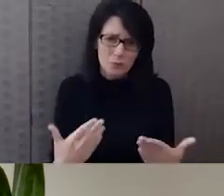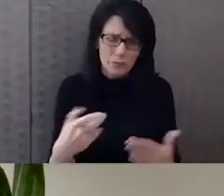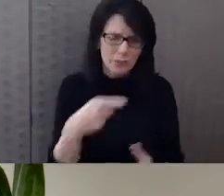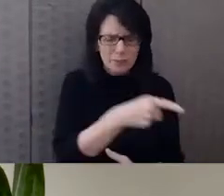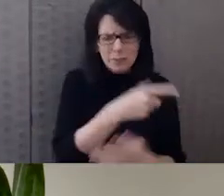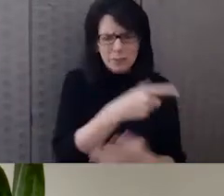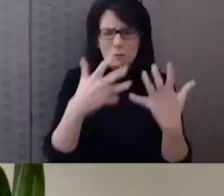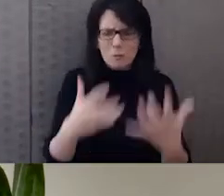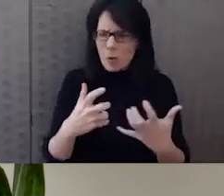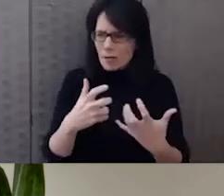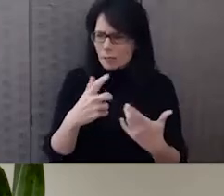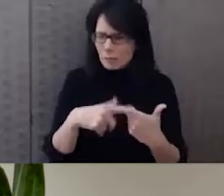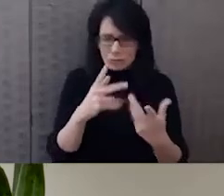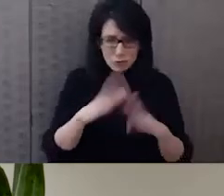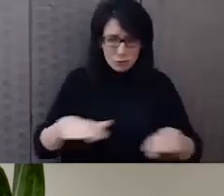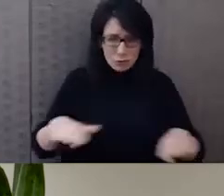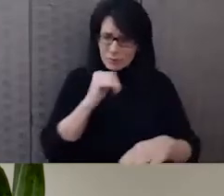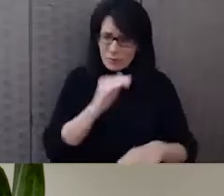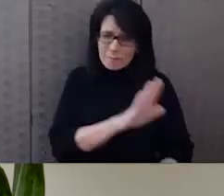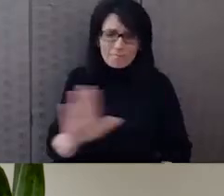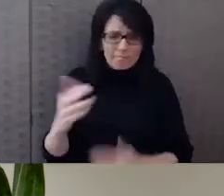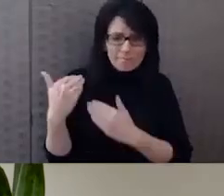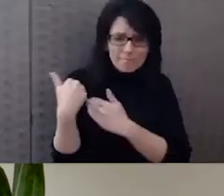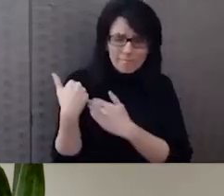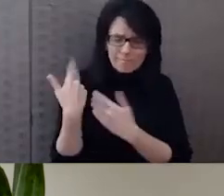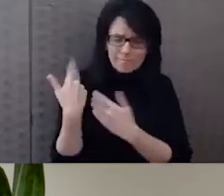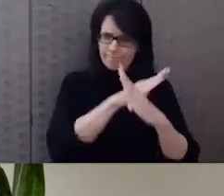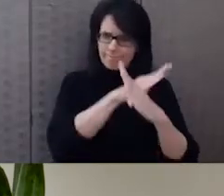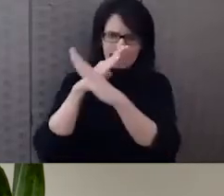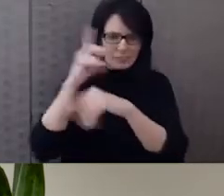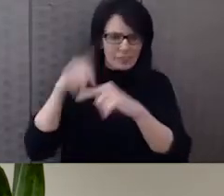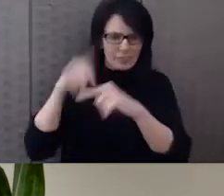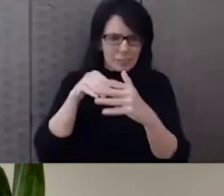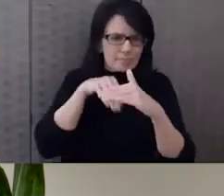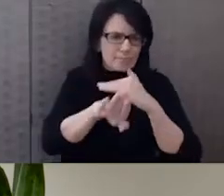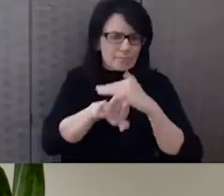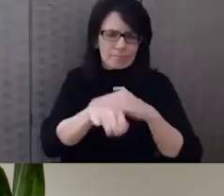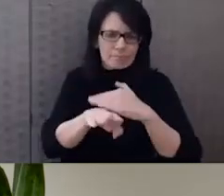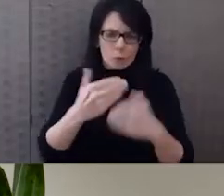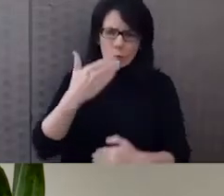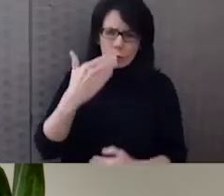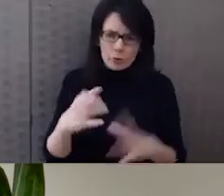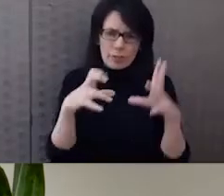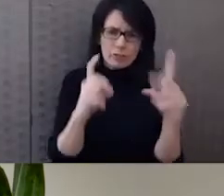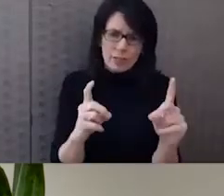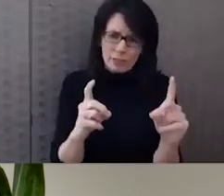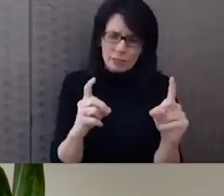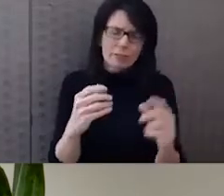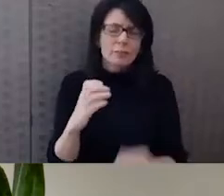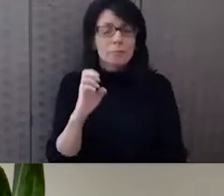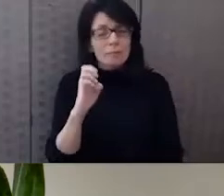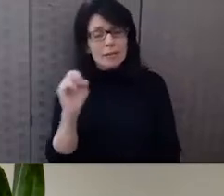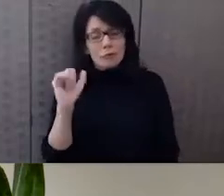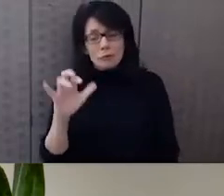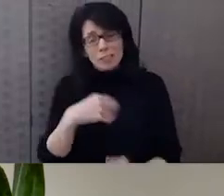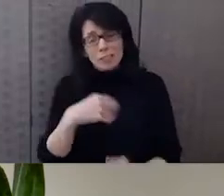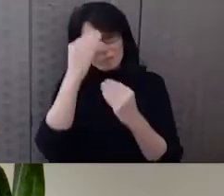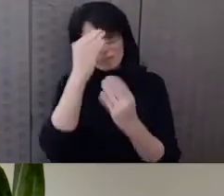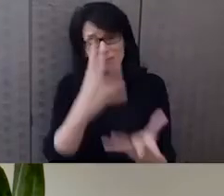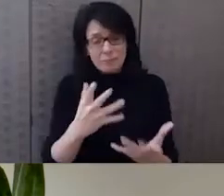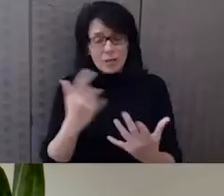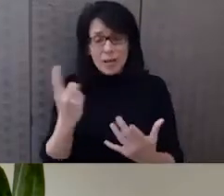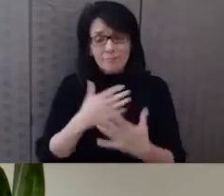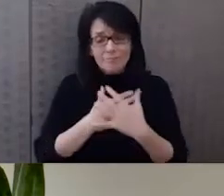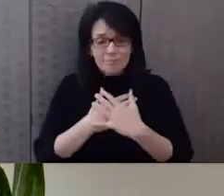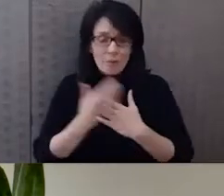obstacles to a good education is true and profound. Eric, I have been so privileged to know you and to work